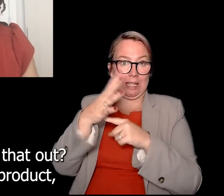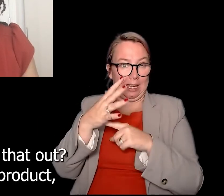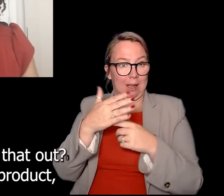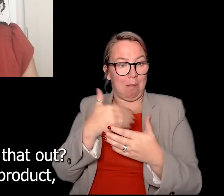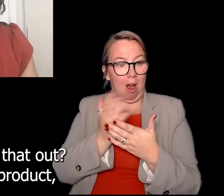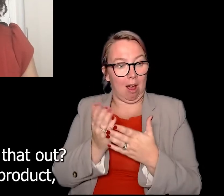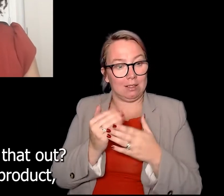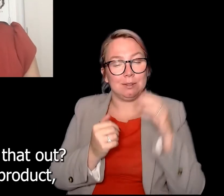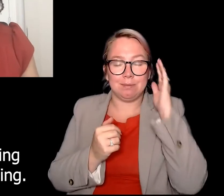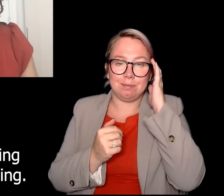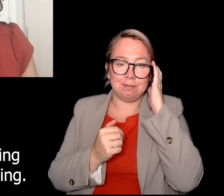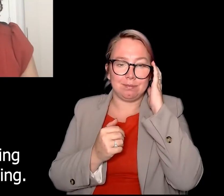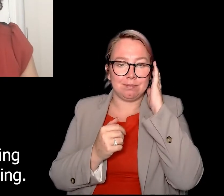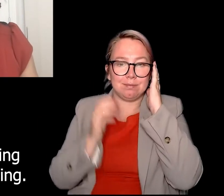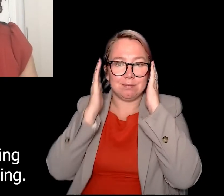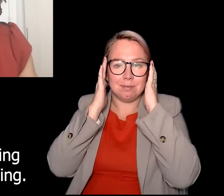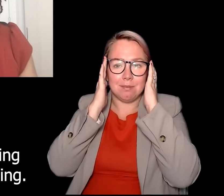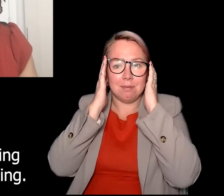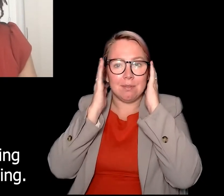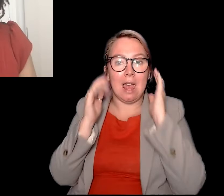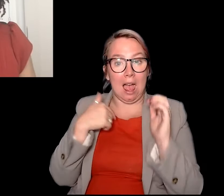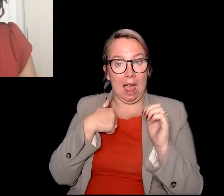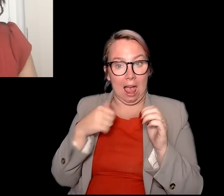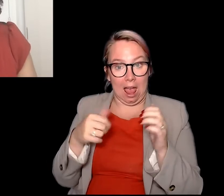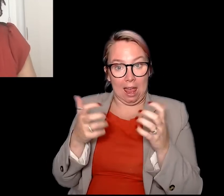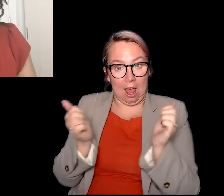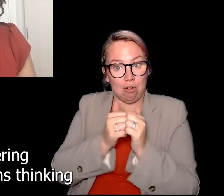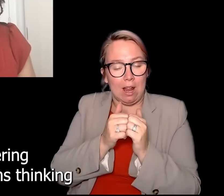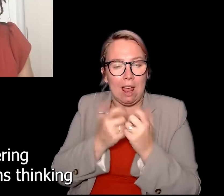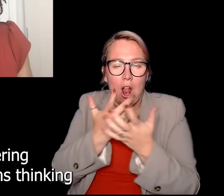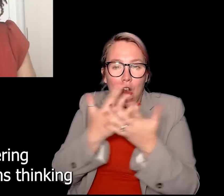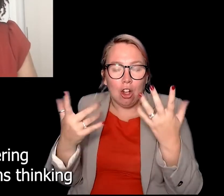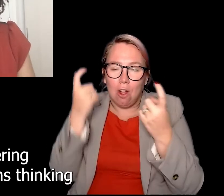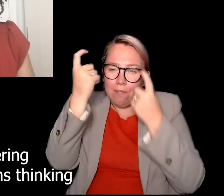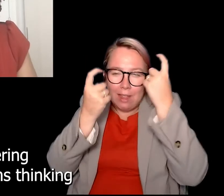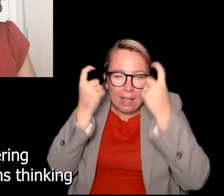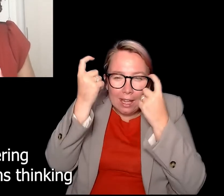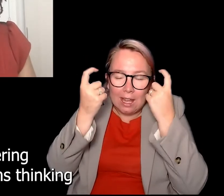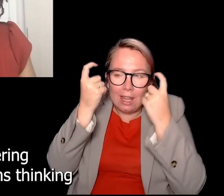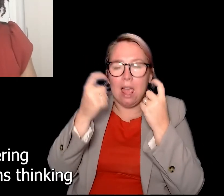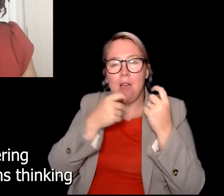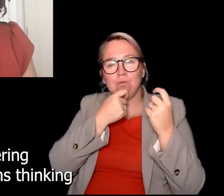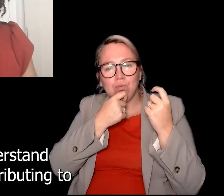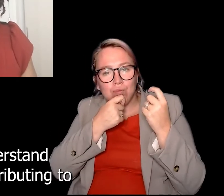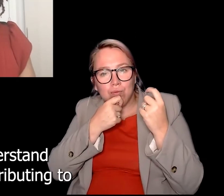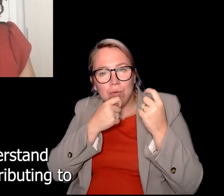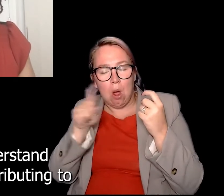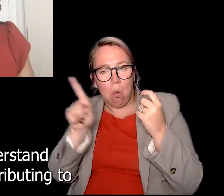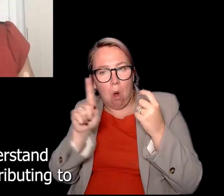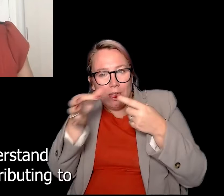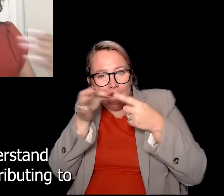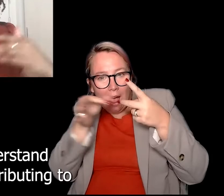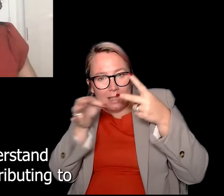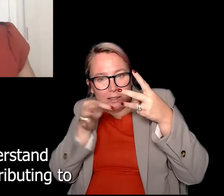that out? Because I mean, that's a key part of product. You want to do Oh, I everything, agree. you can't do I everything. agree. Yeah, I mean, from an engineering background, it's a lot of systems thinking, and you really